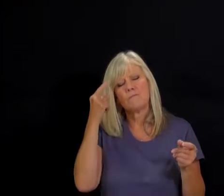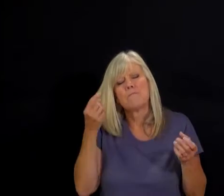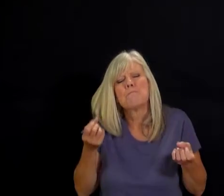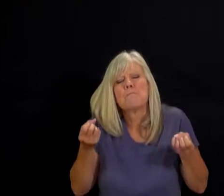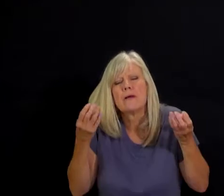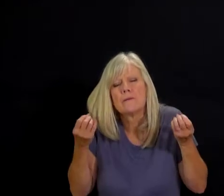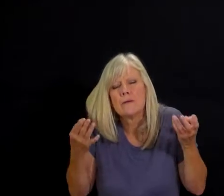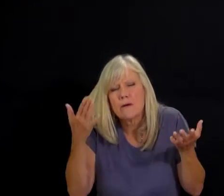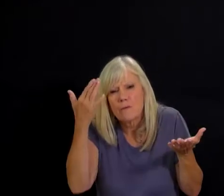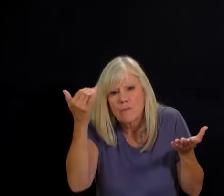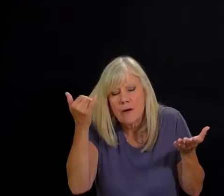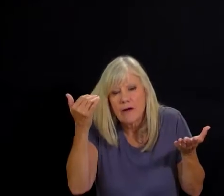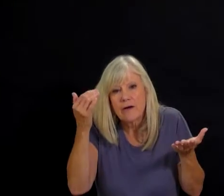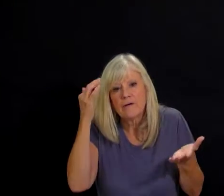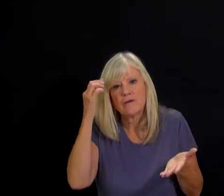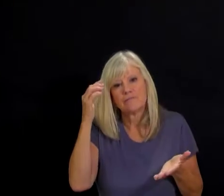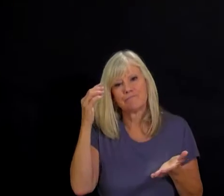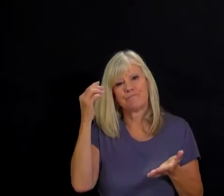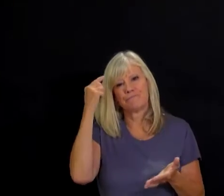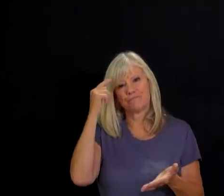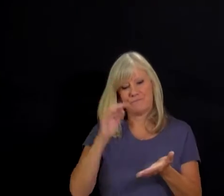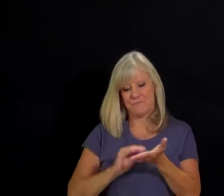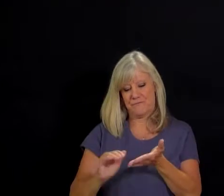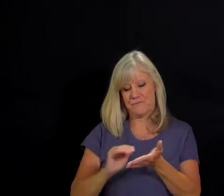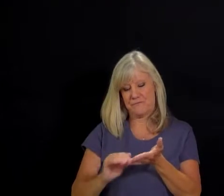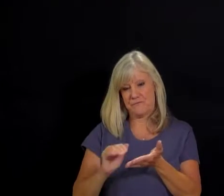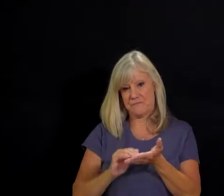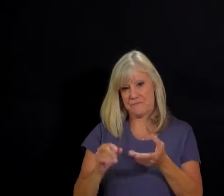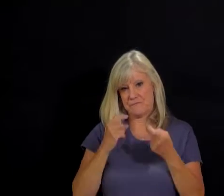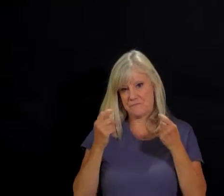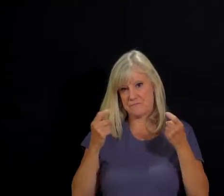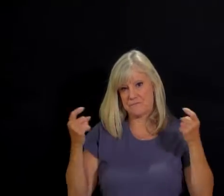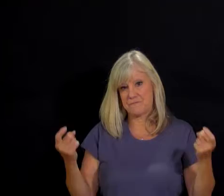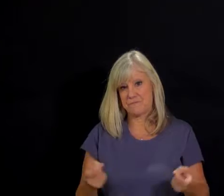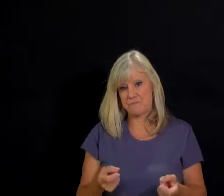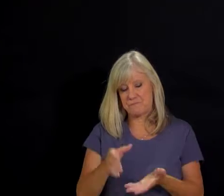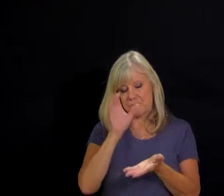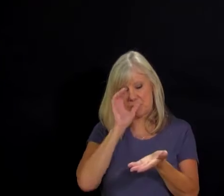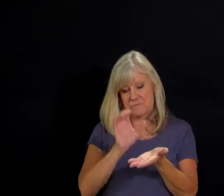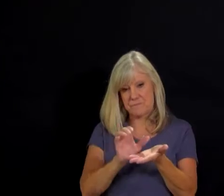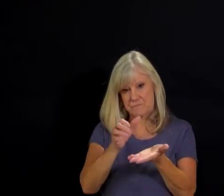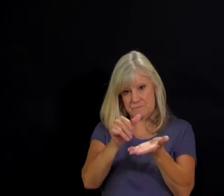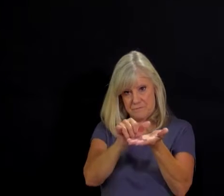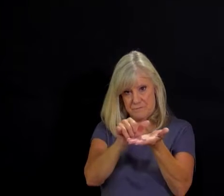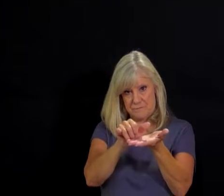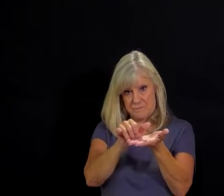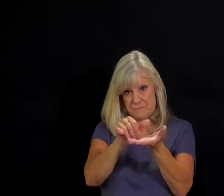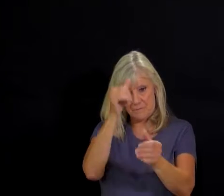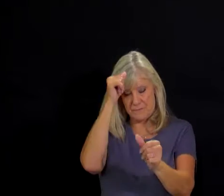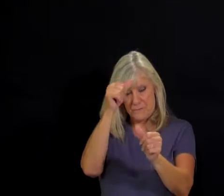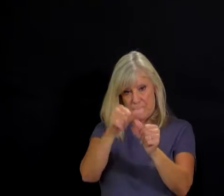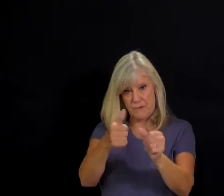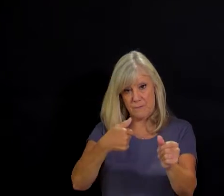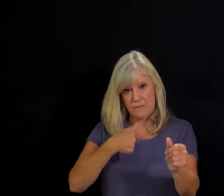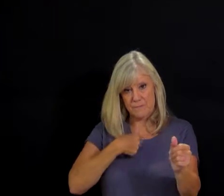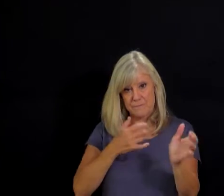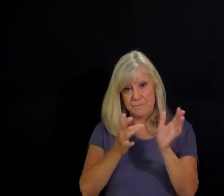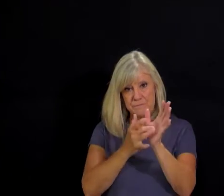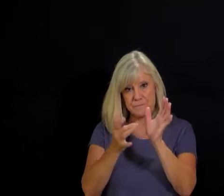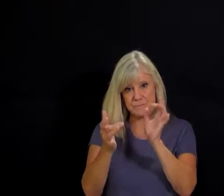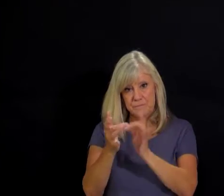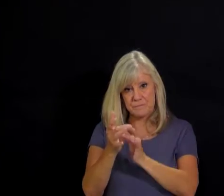many for the forgiveness of sins. Do this in memory of me."